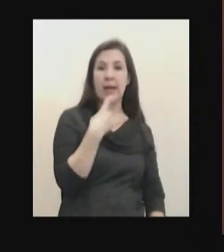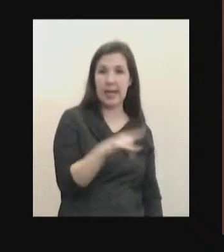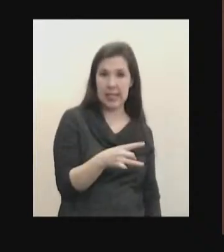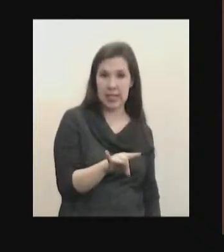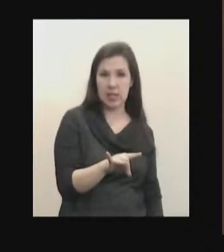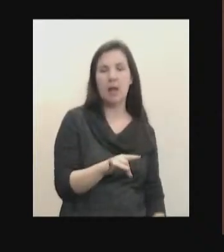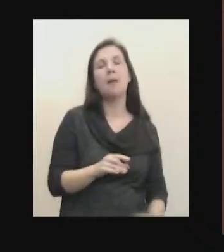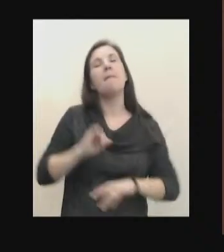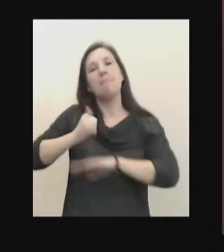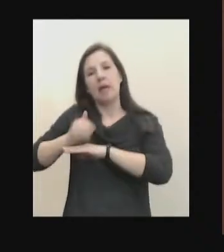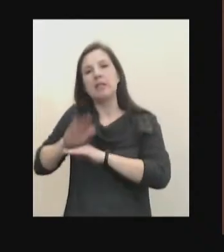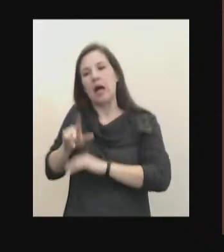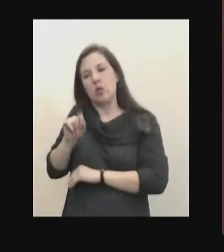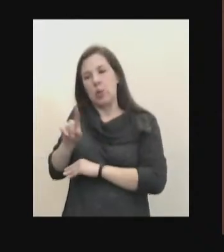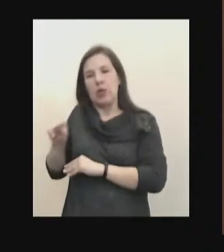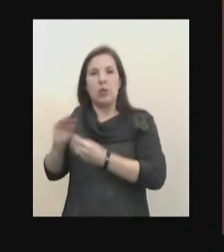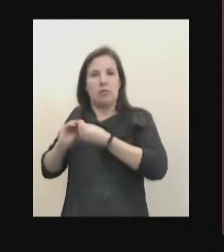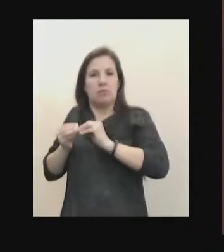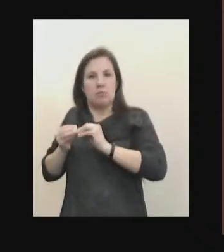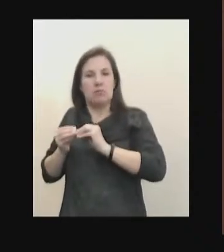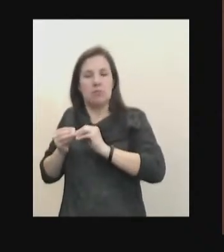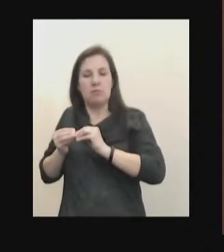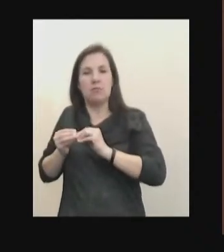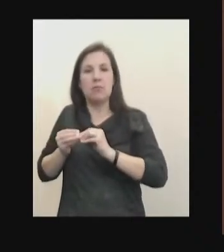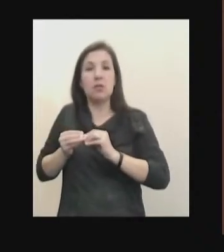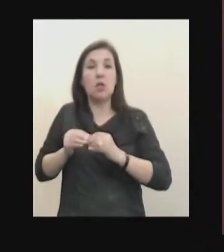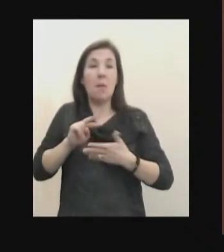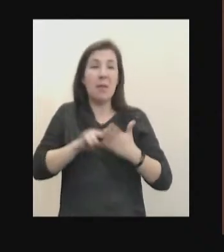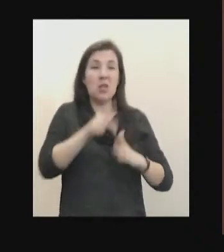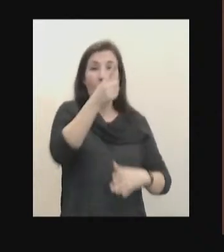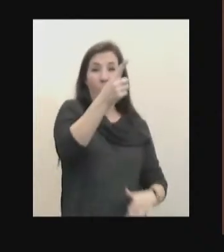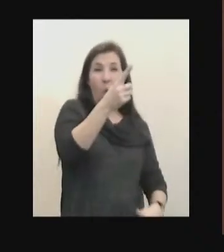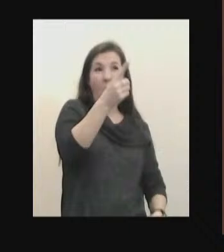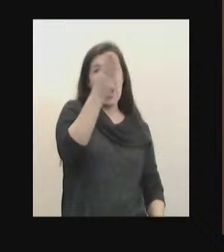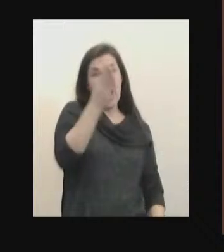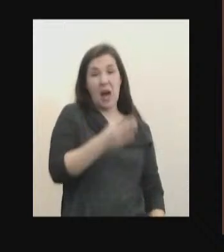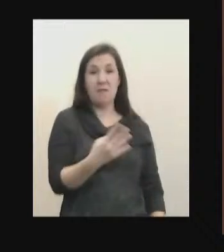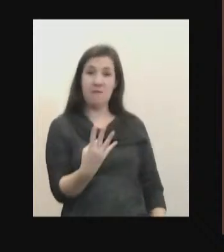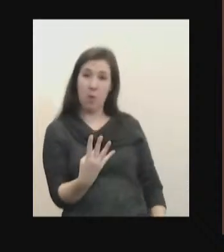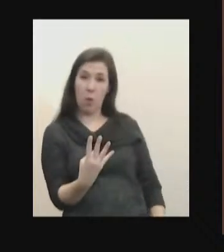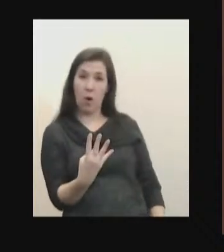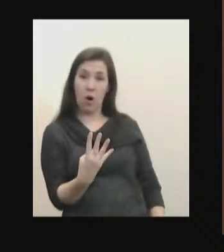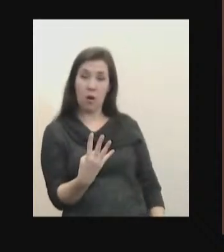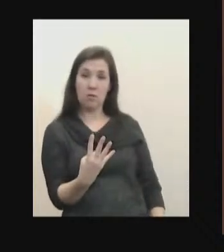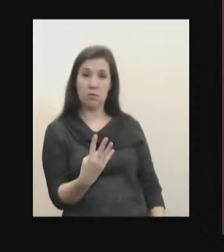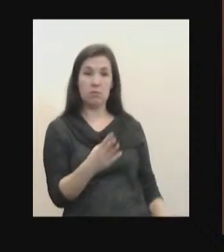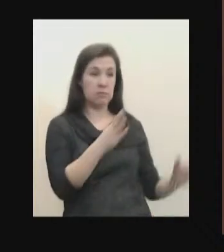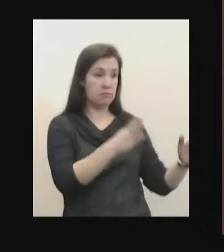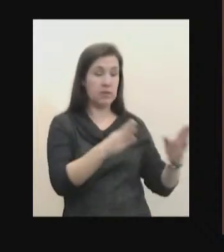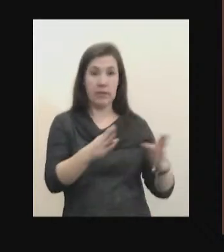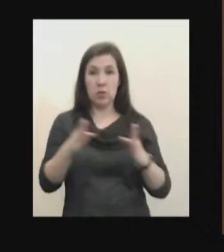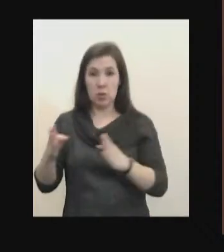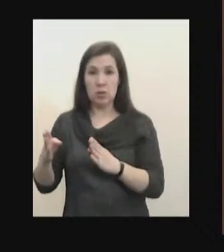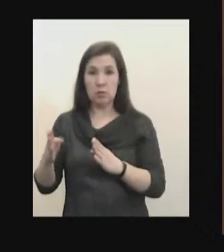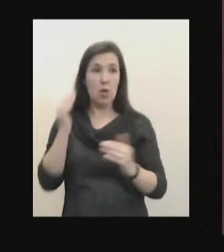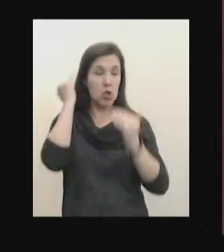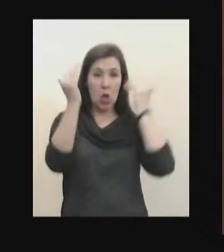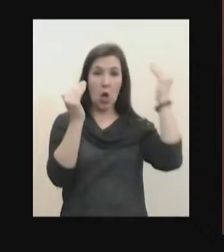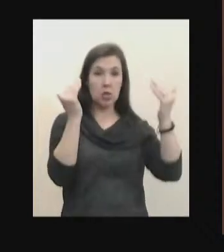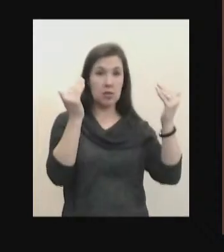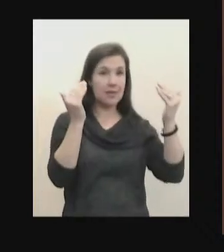numbers, have a dose, which means 1 out of every 4 Erie County residents, adults, is not